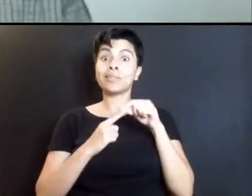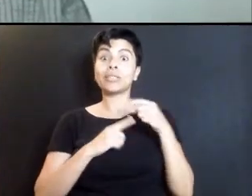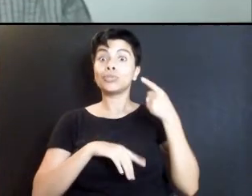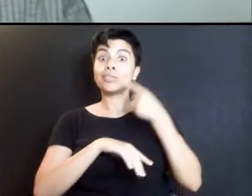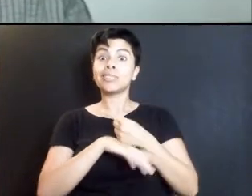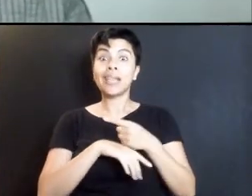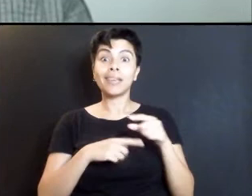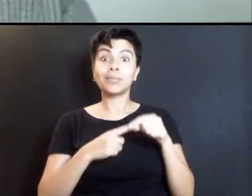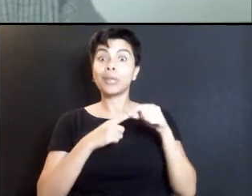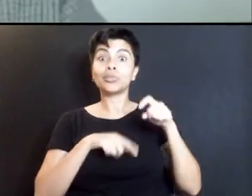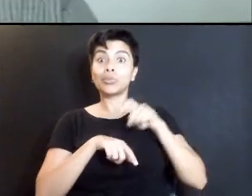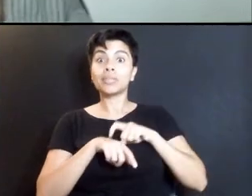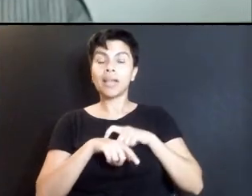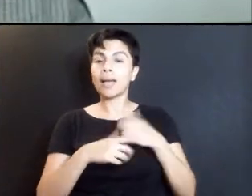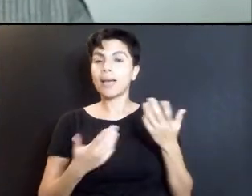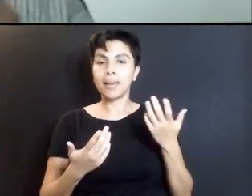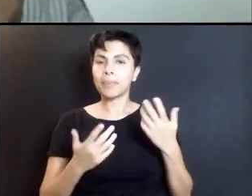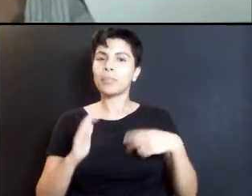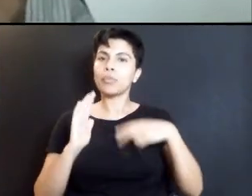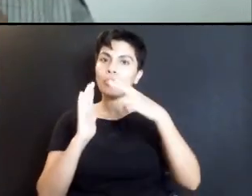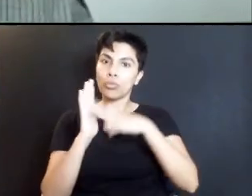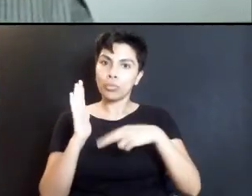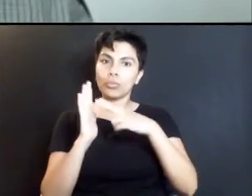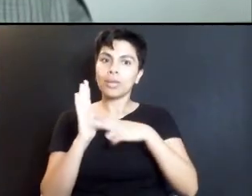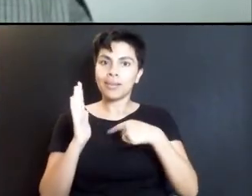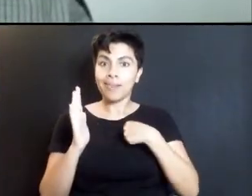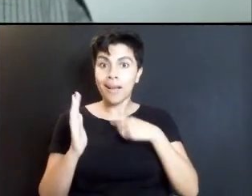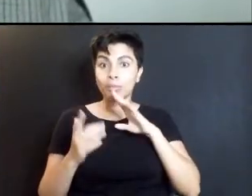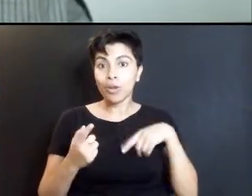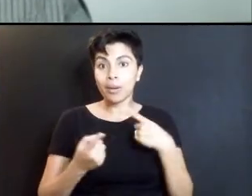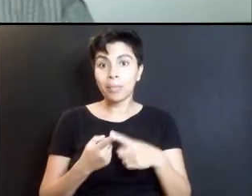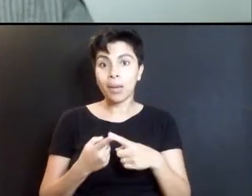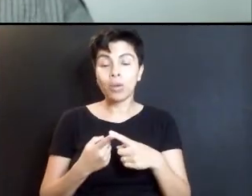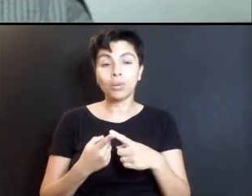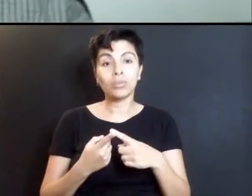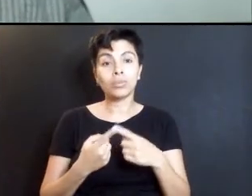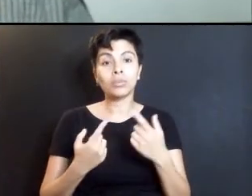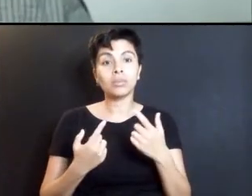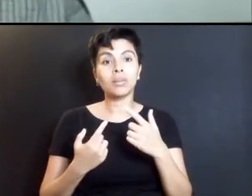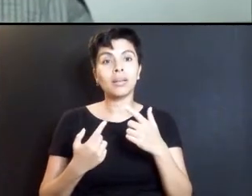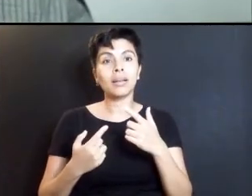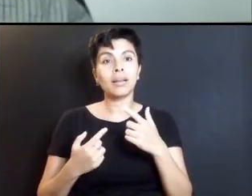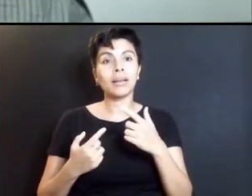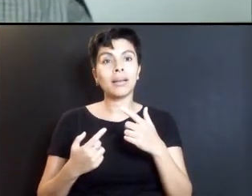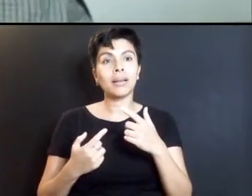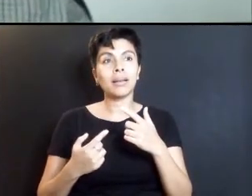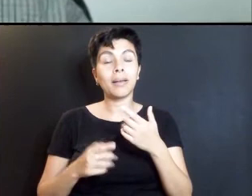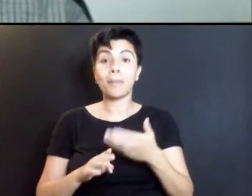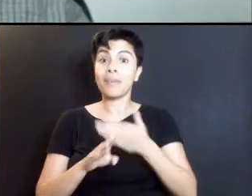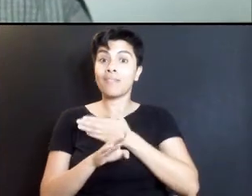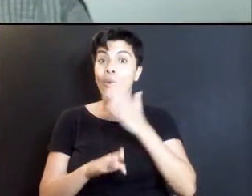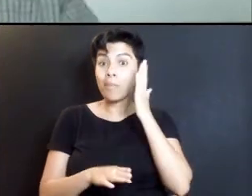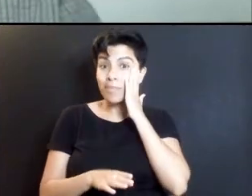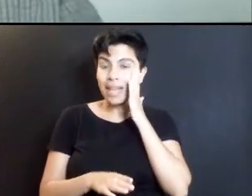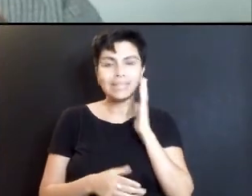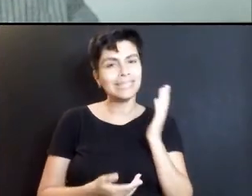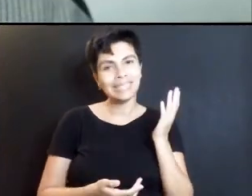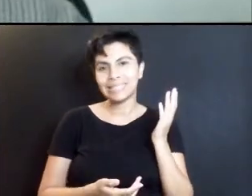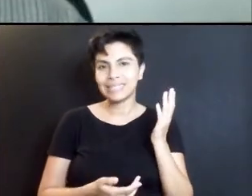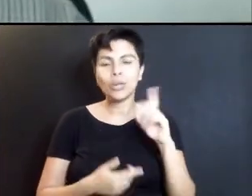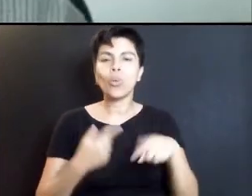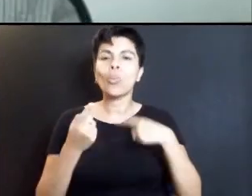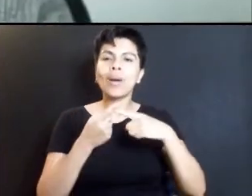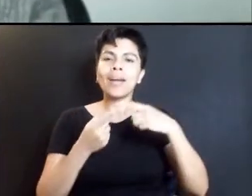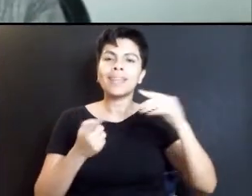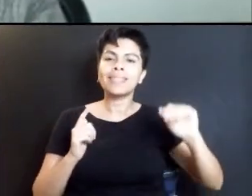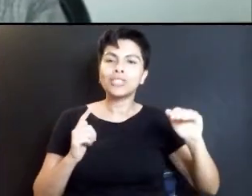occasion, and the reading that I'm talking about isn't before bed reading when your